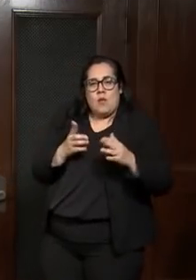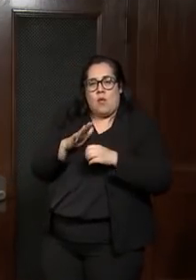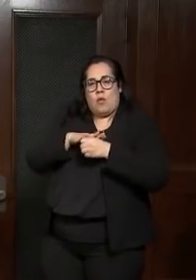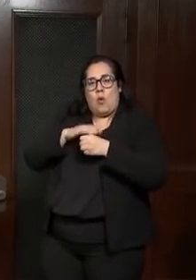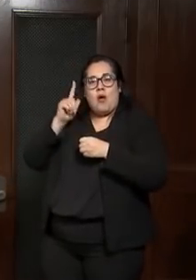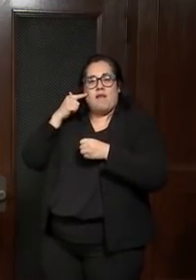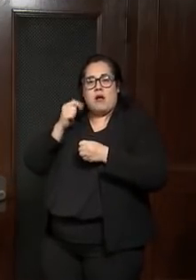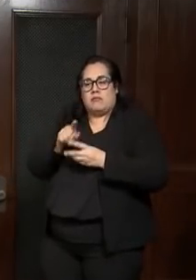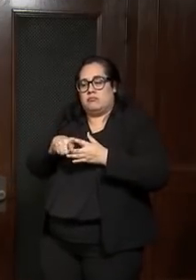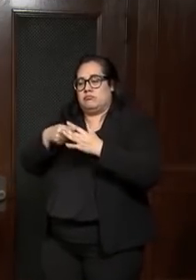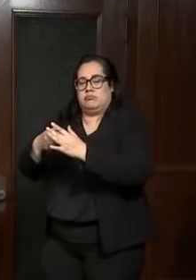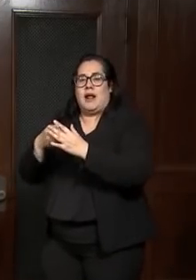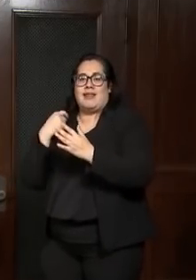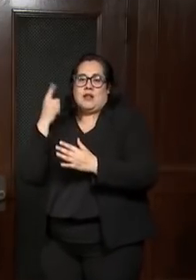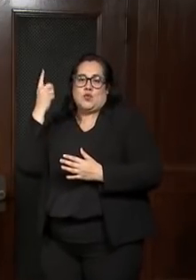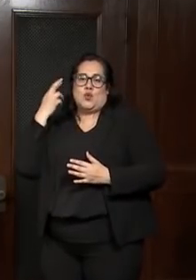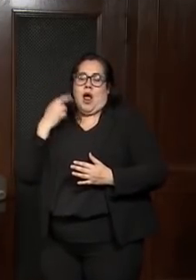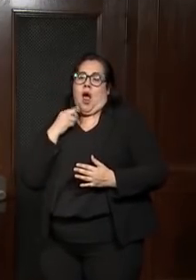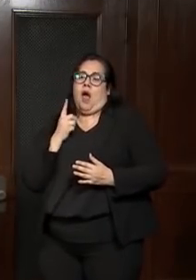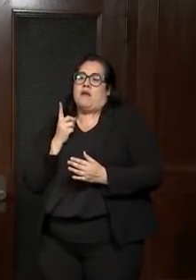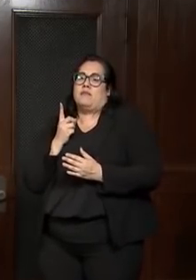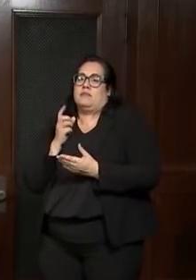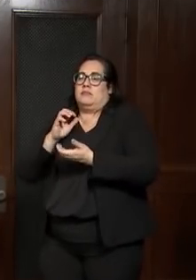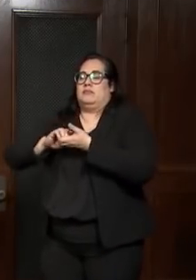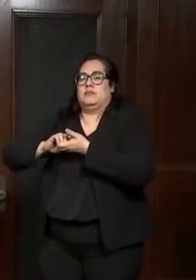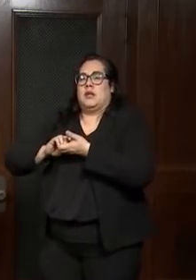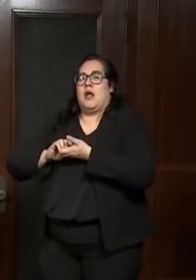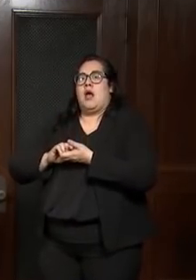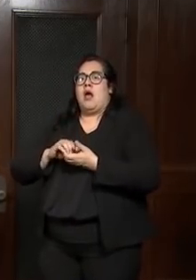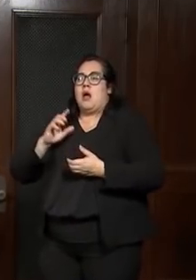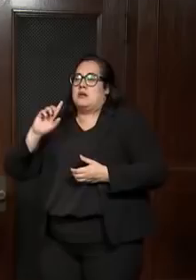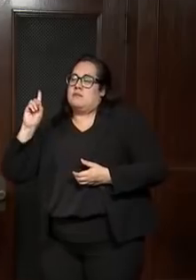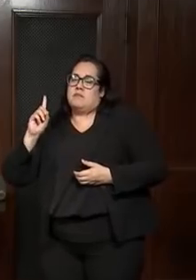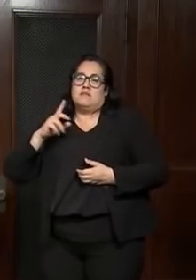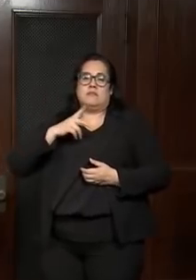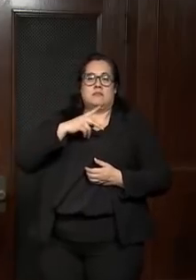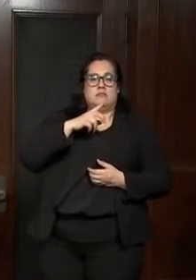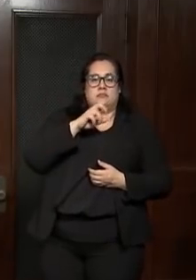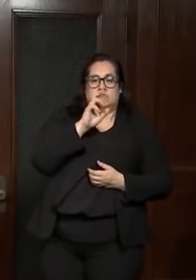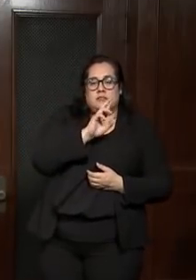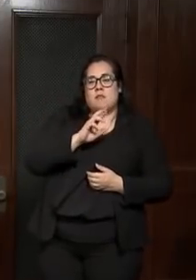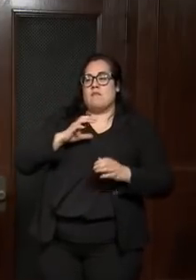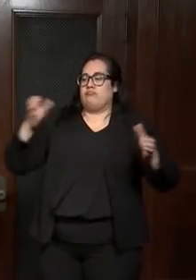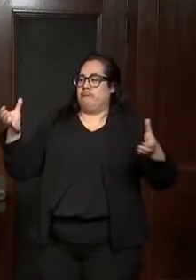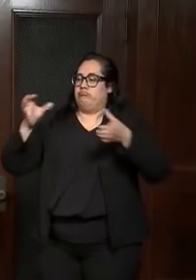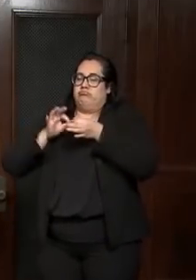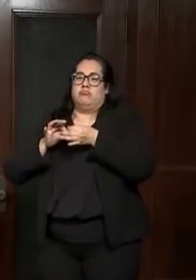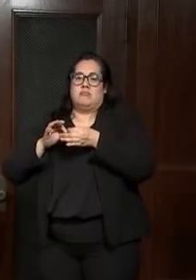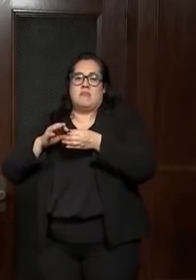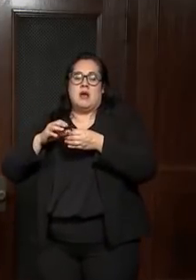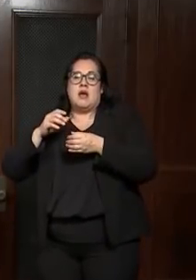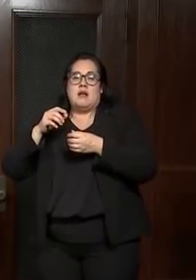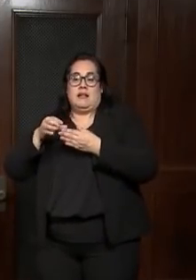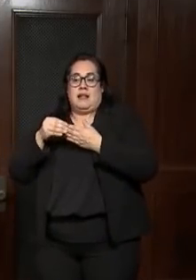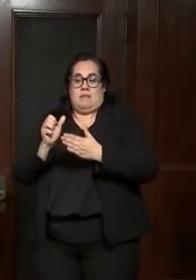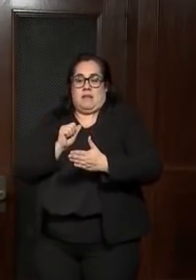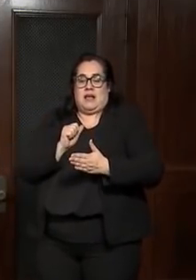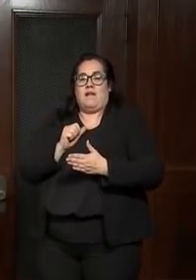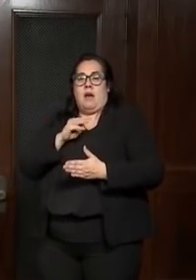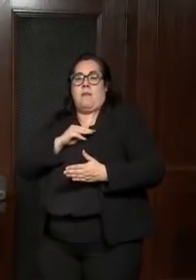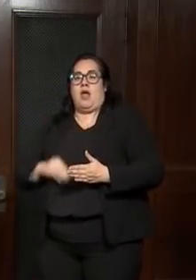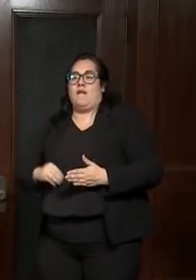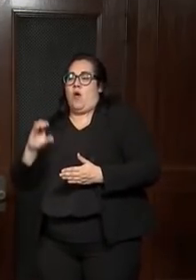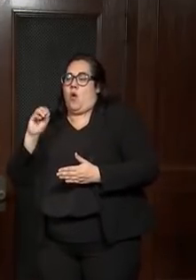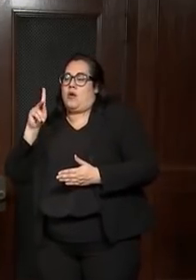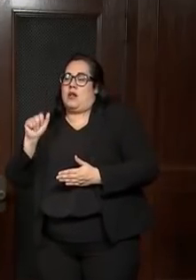implementing this, which is why I'm joining a bipartisan coalition of mayors led by myself and the mayor of Oklahoma City, who have